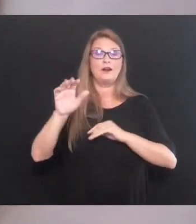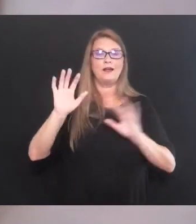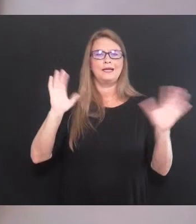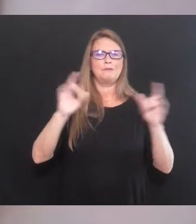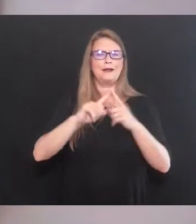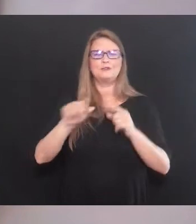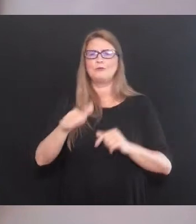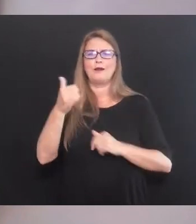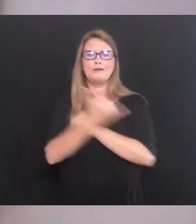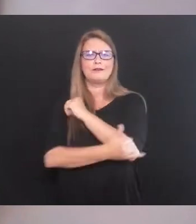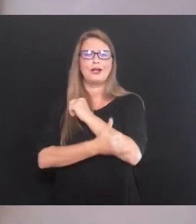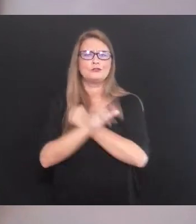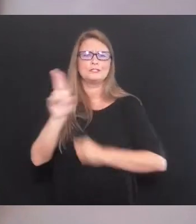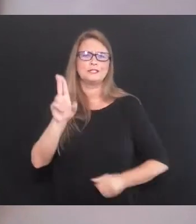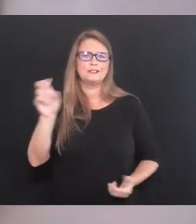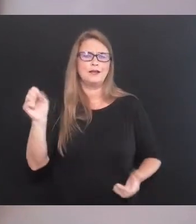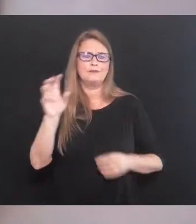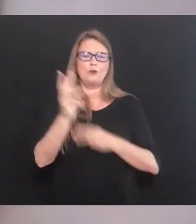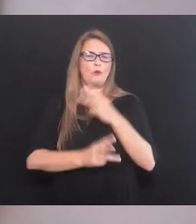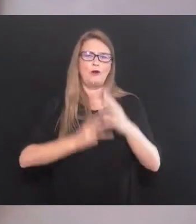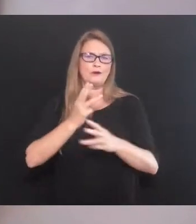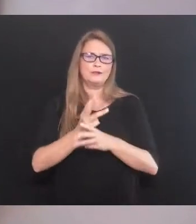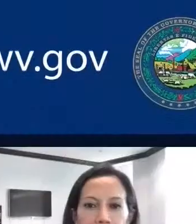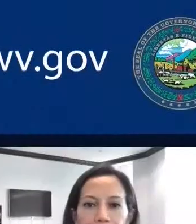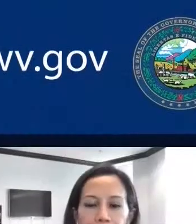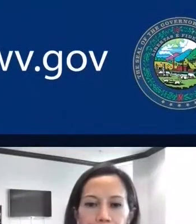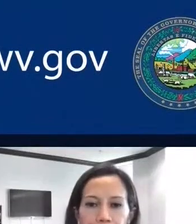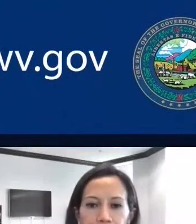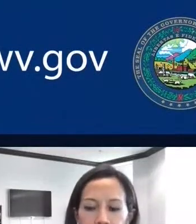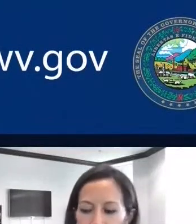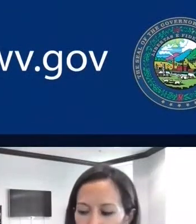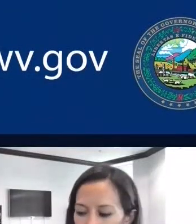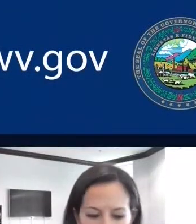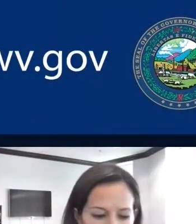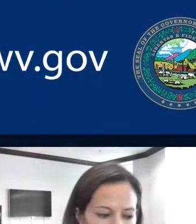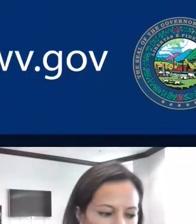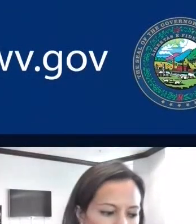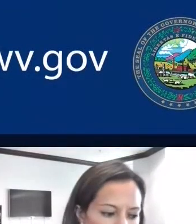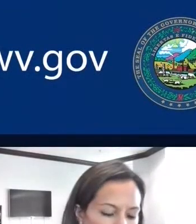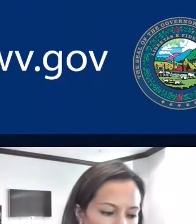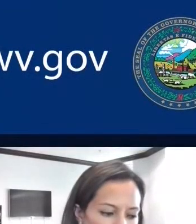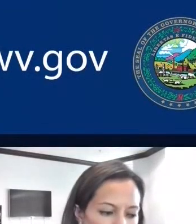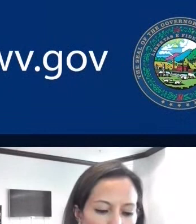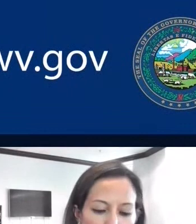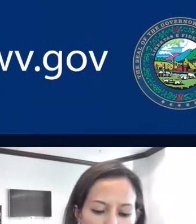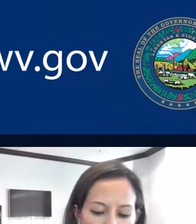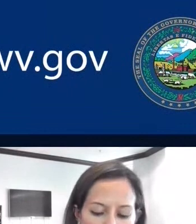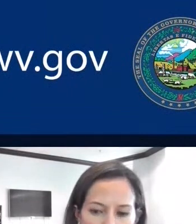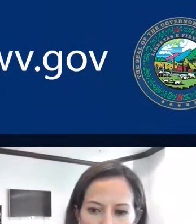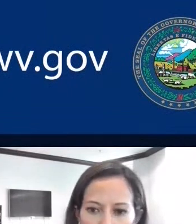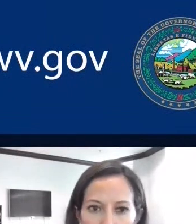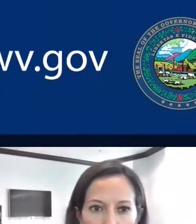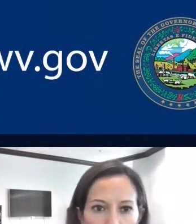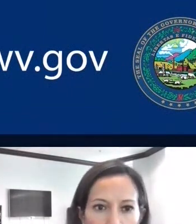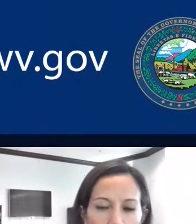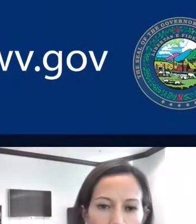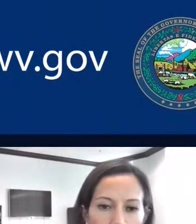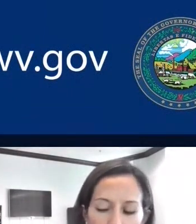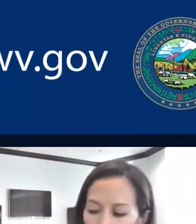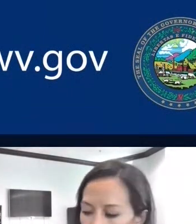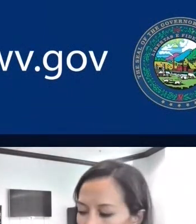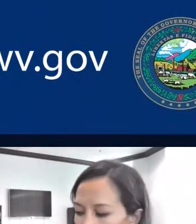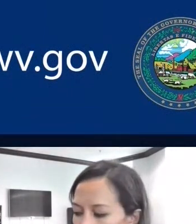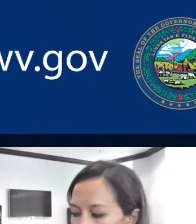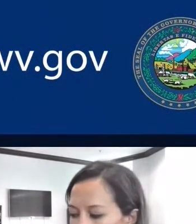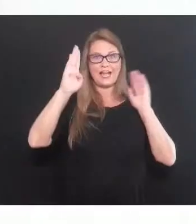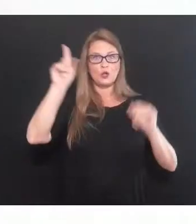well. Thank you. All right, thank you, Paul. Next to Aaron Noon with Nexstar Media. Hello, Governor and Coronavirus